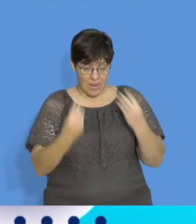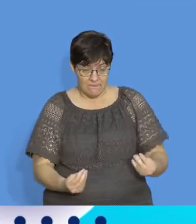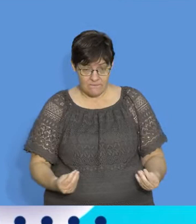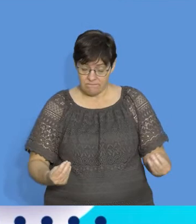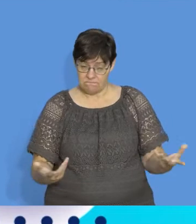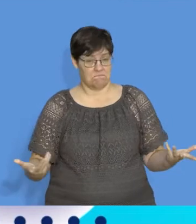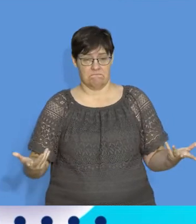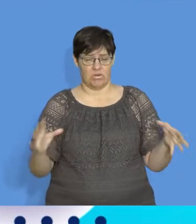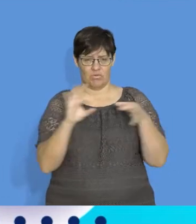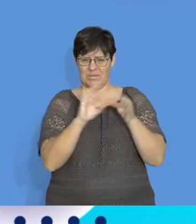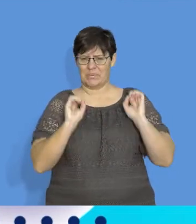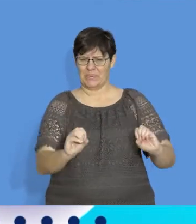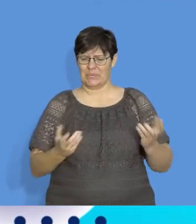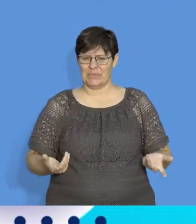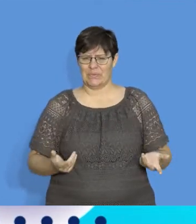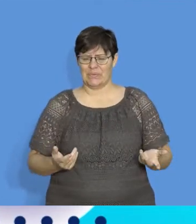Is there a relationship between that?